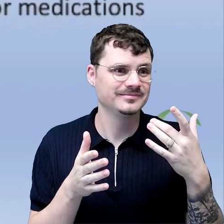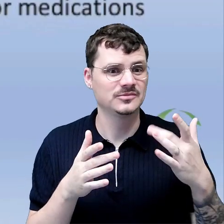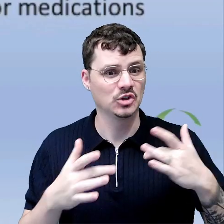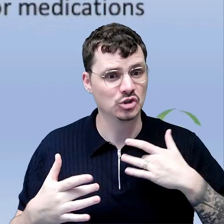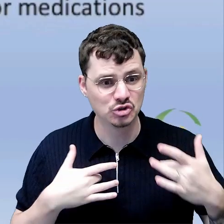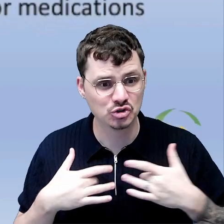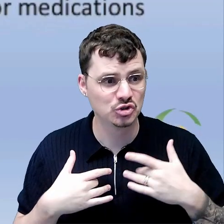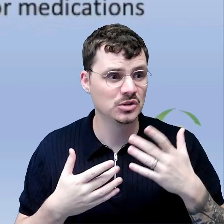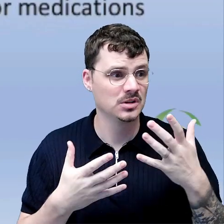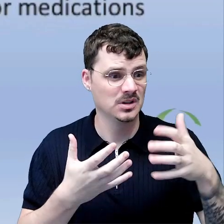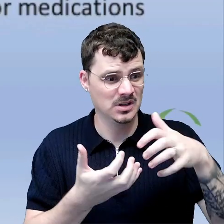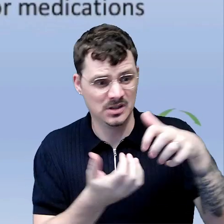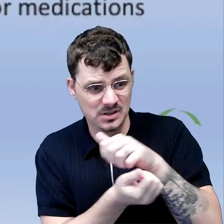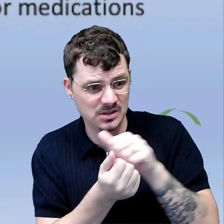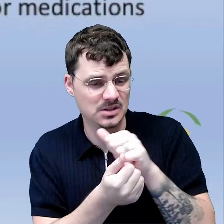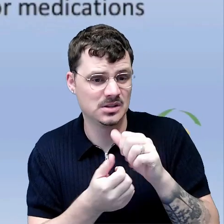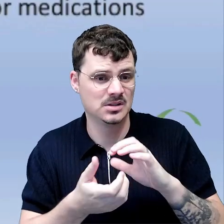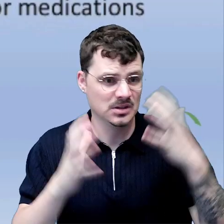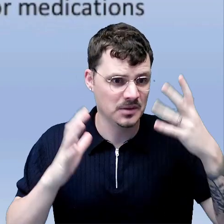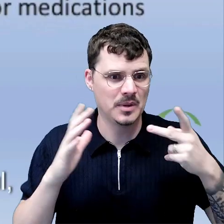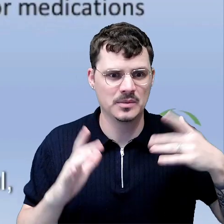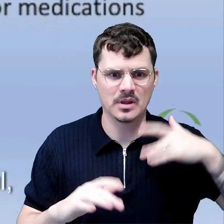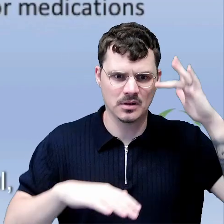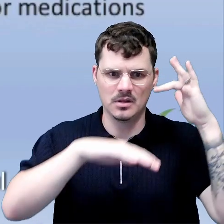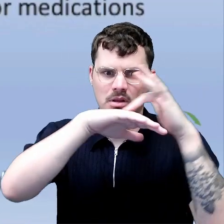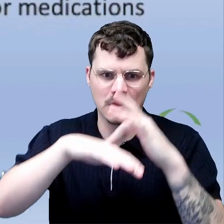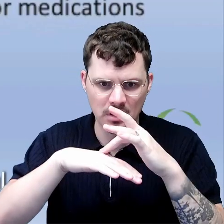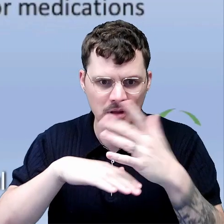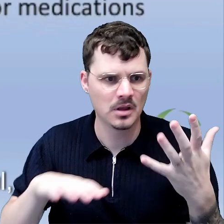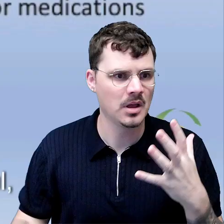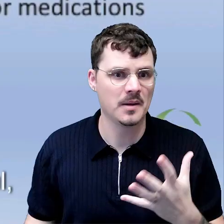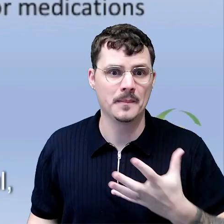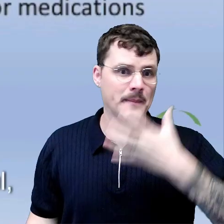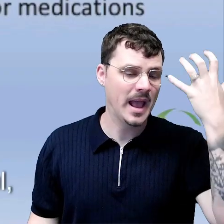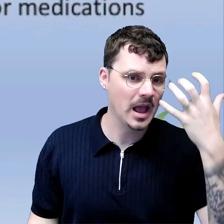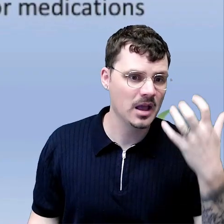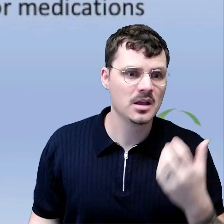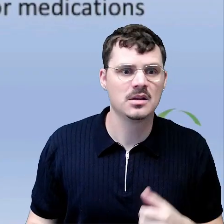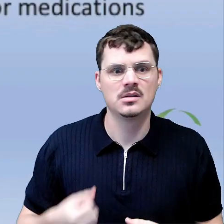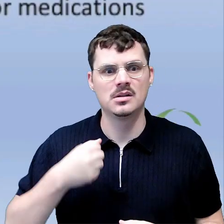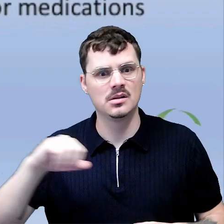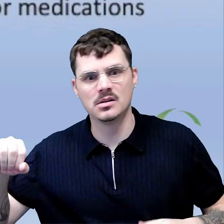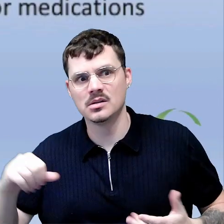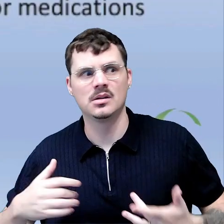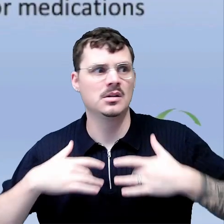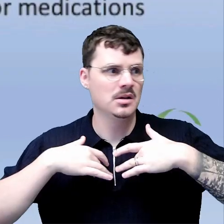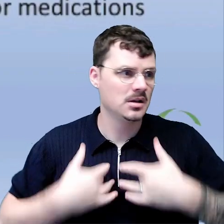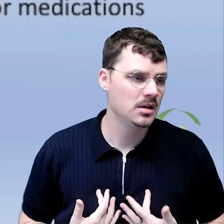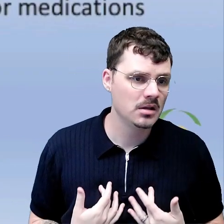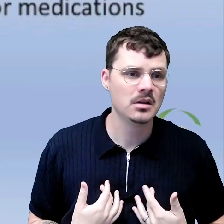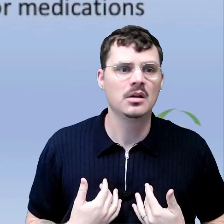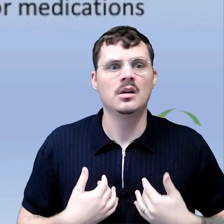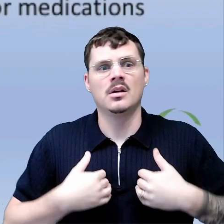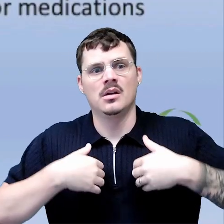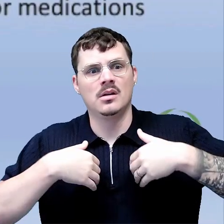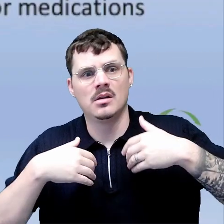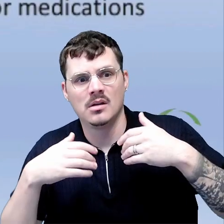concern are violent or destructive, don't they? I mean, people get mad, they get resentful, they get tired, they get hurt, they get,